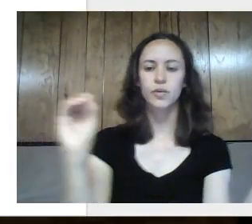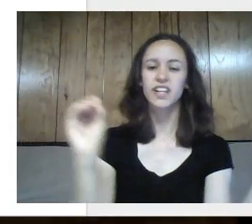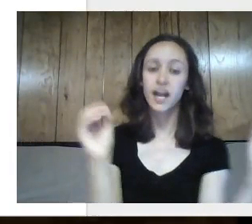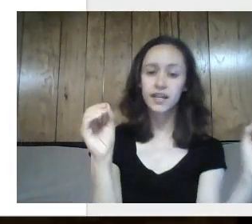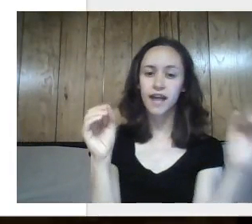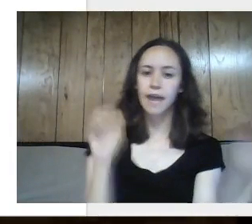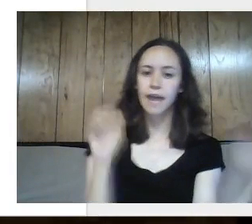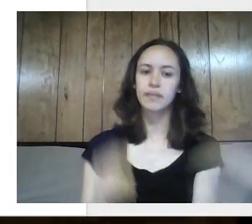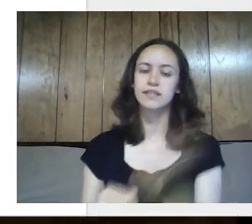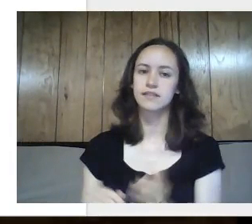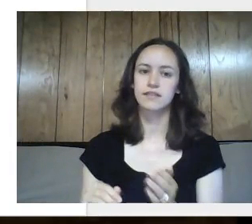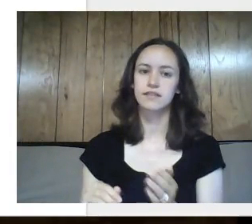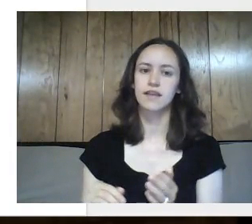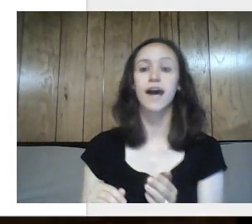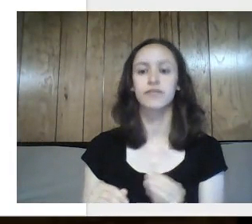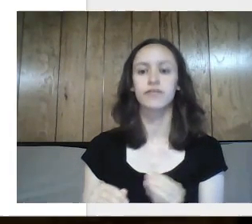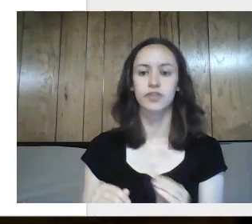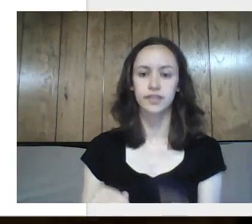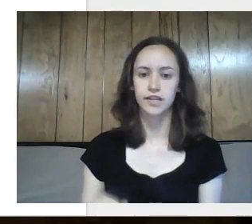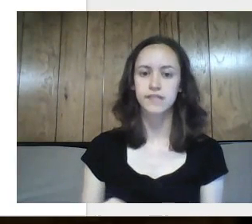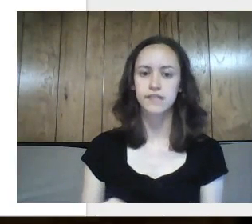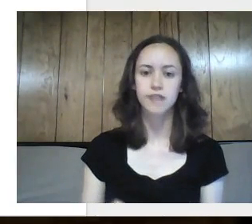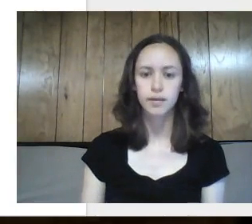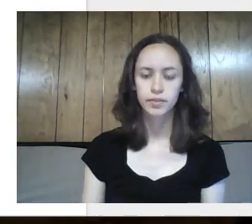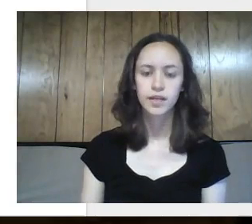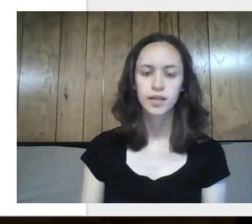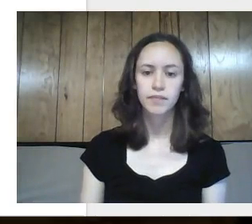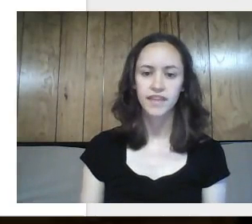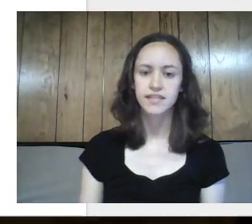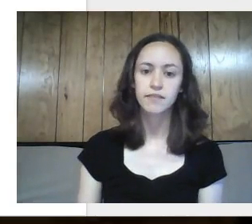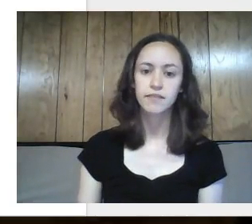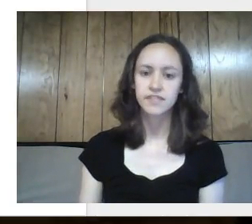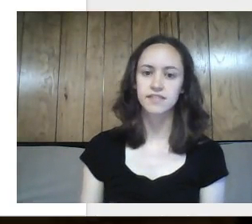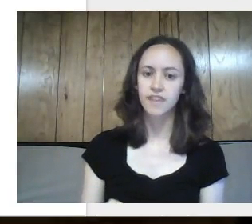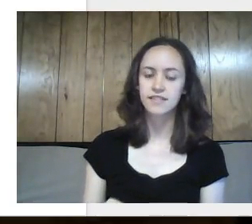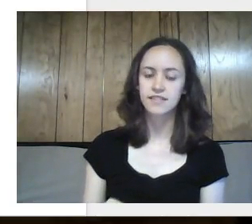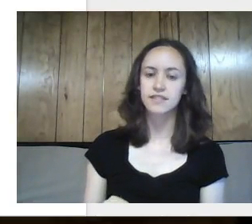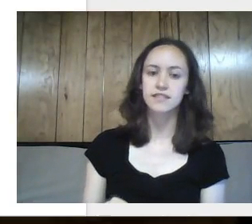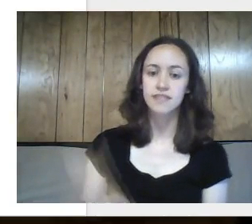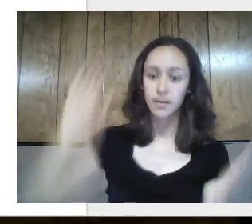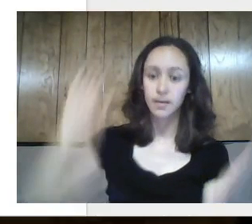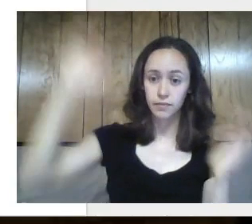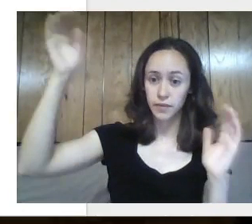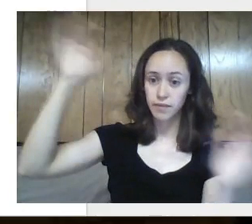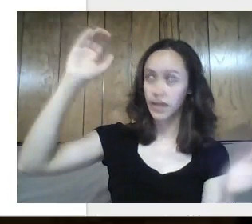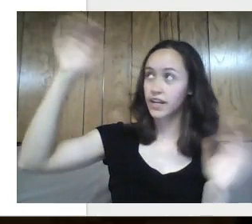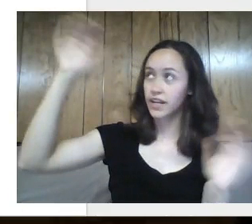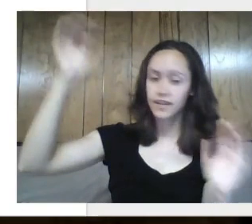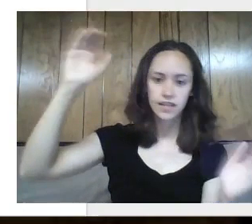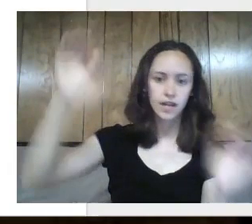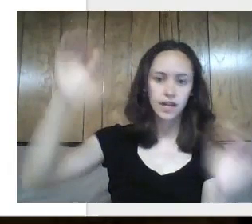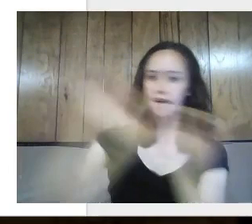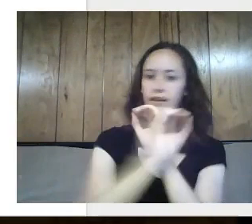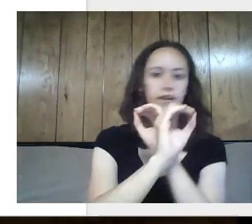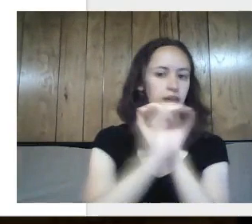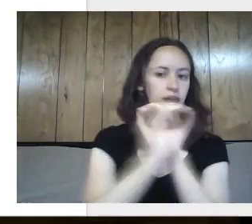So the word none happens after the lyrics stop. But that's the emphasis of that sentence, that when we compare anything